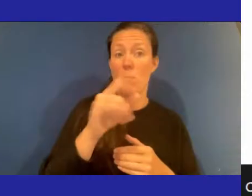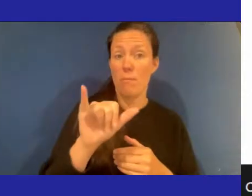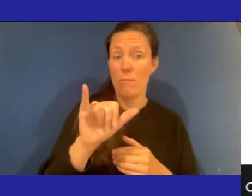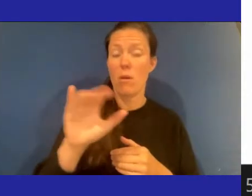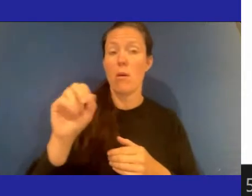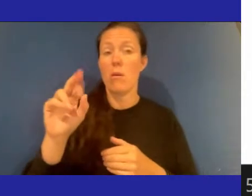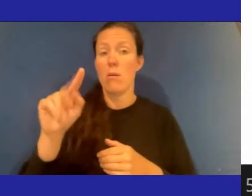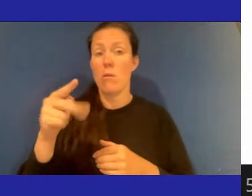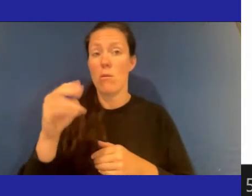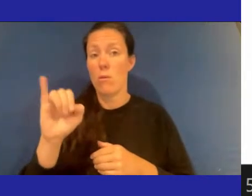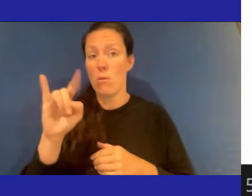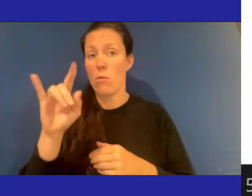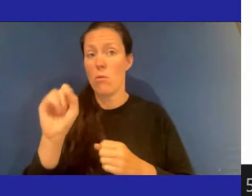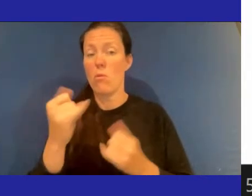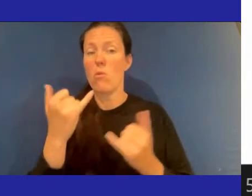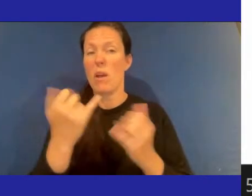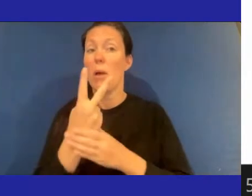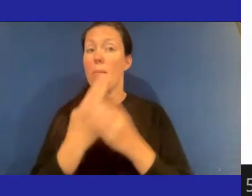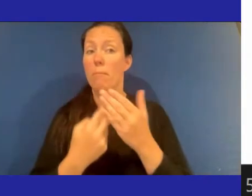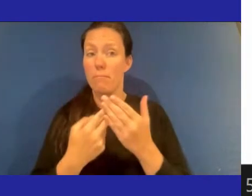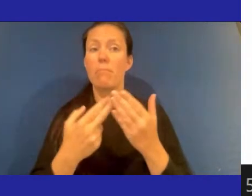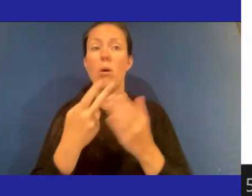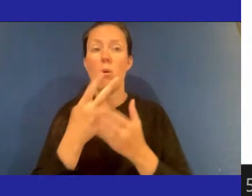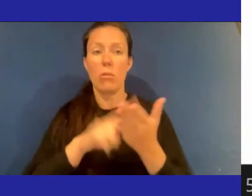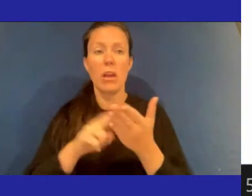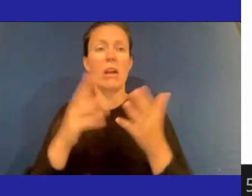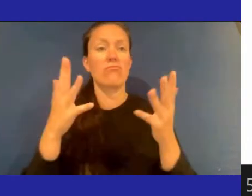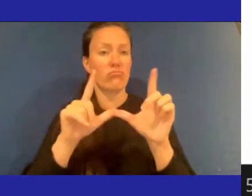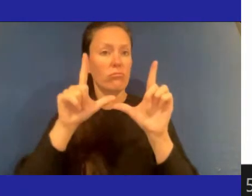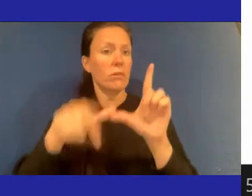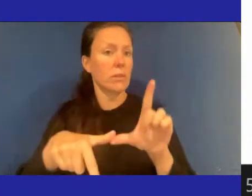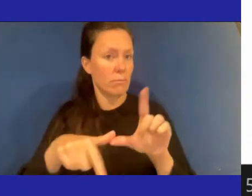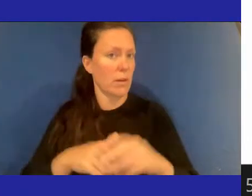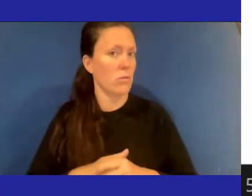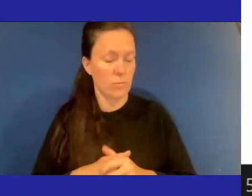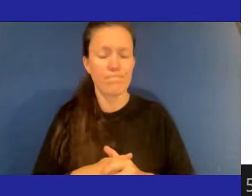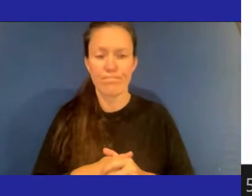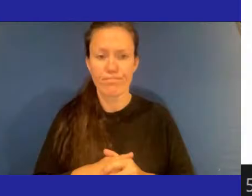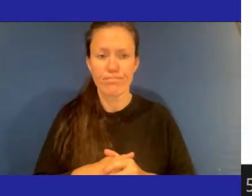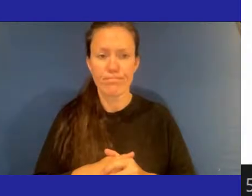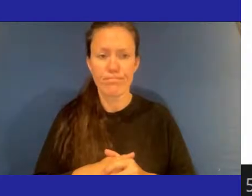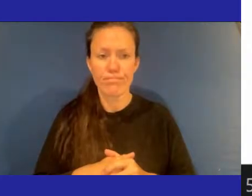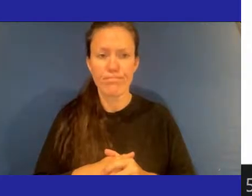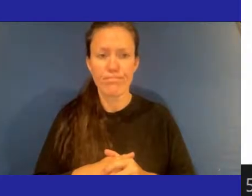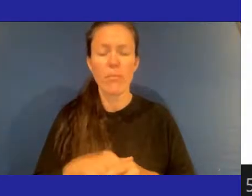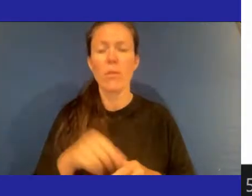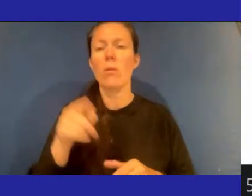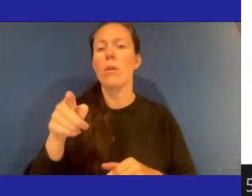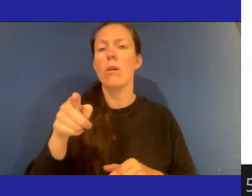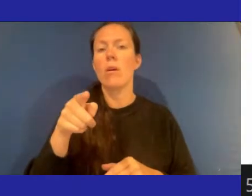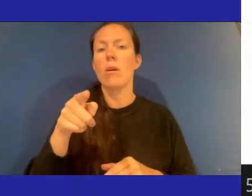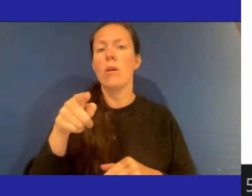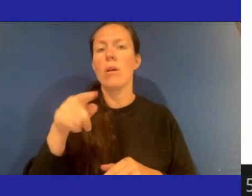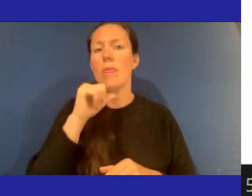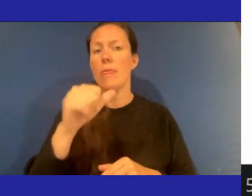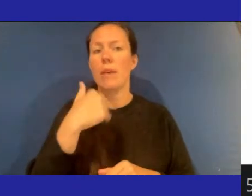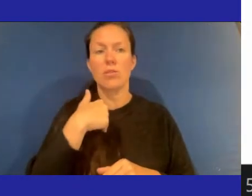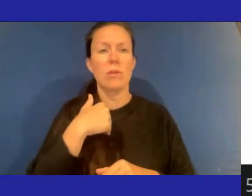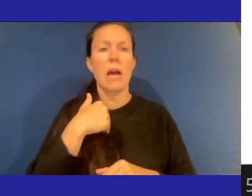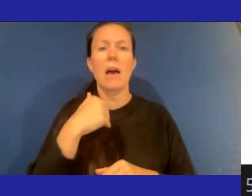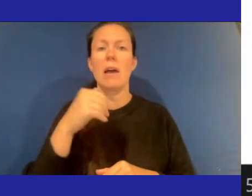currently expired. They do not have built-in quality KPIs,